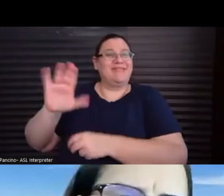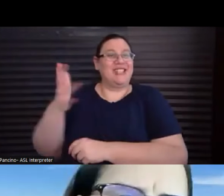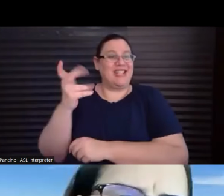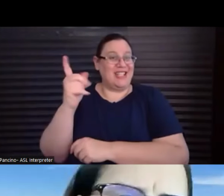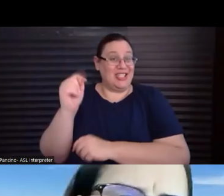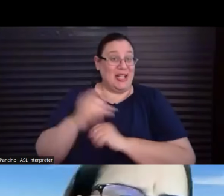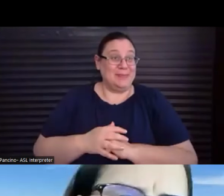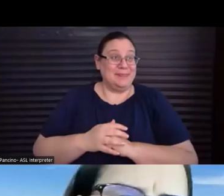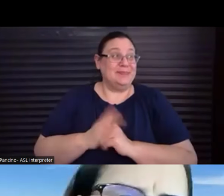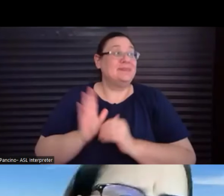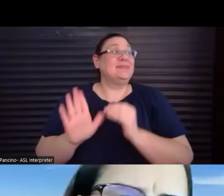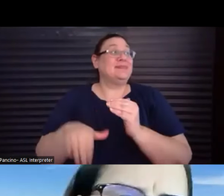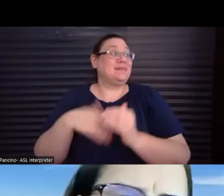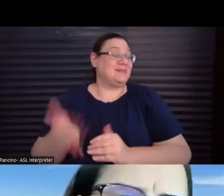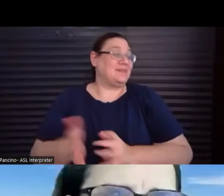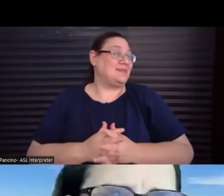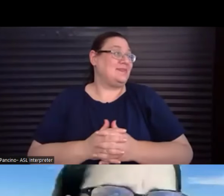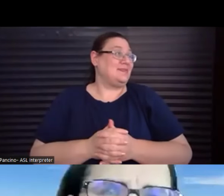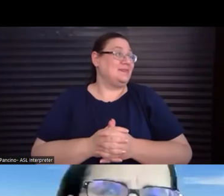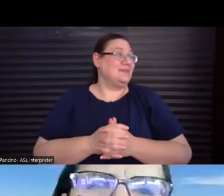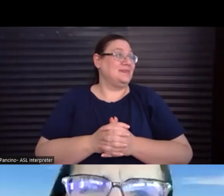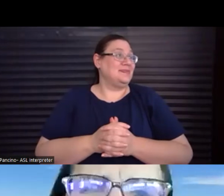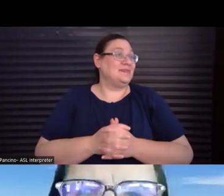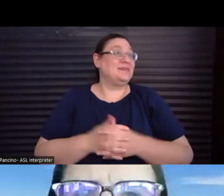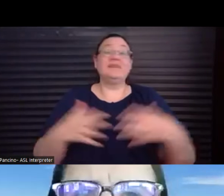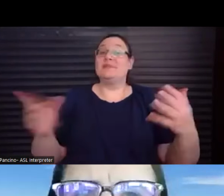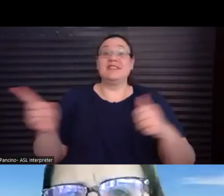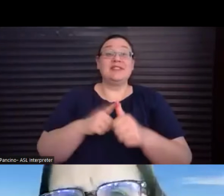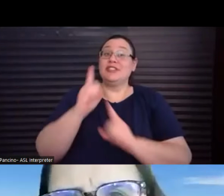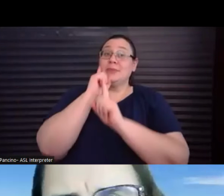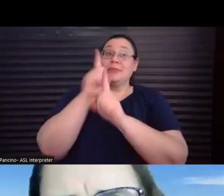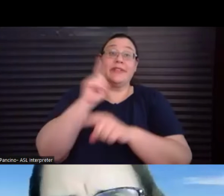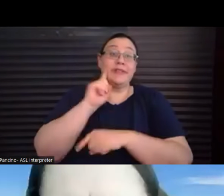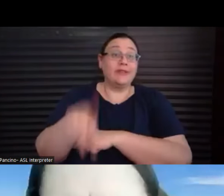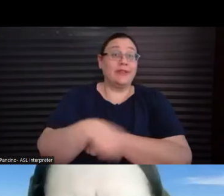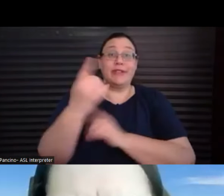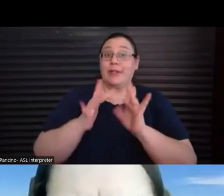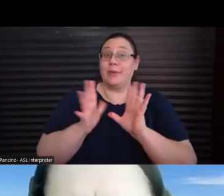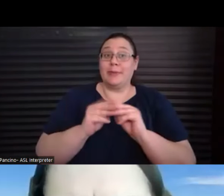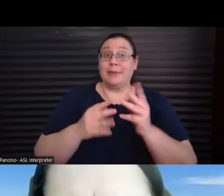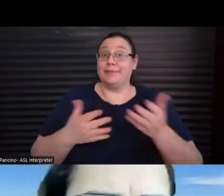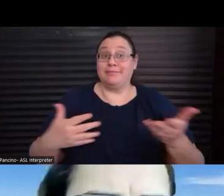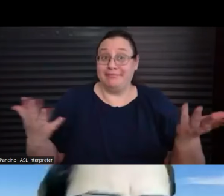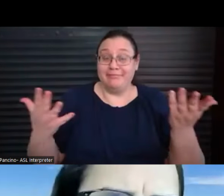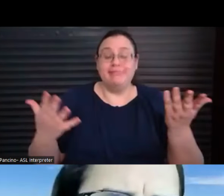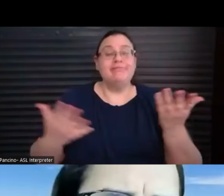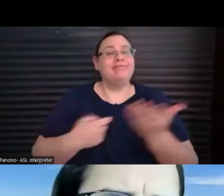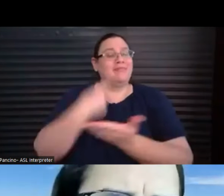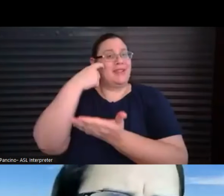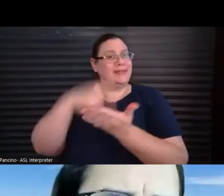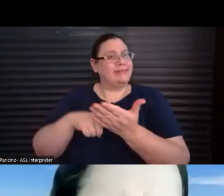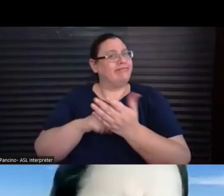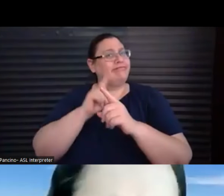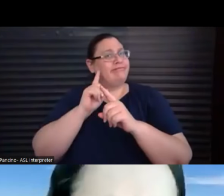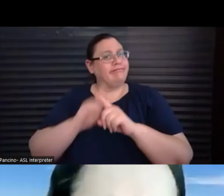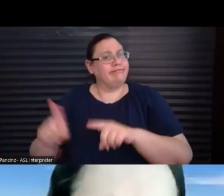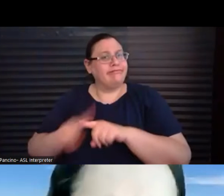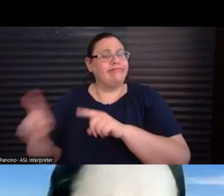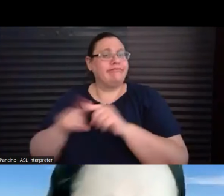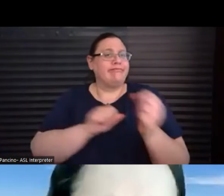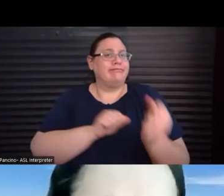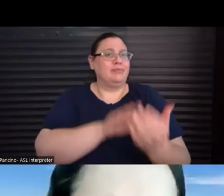Next slide. Our first objective of today's webinar is identify a variety of approaches